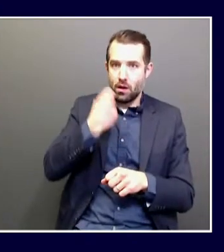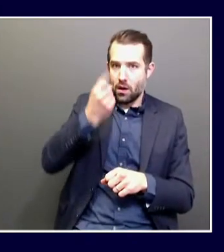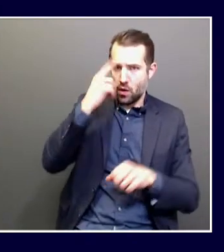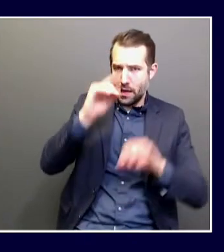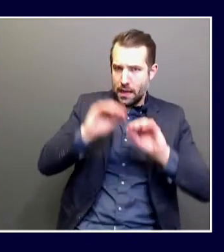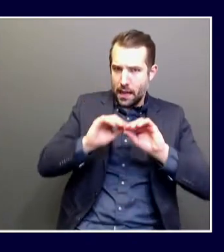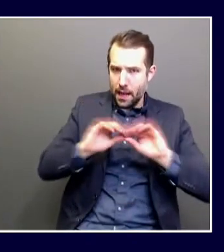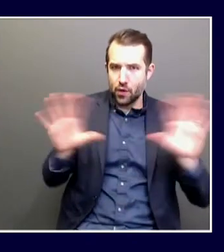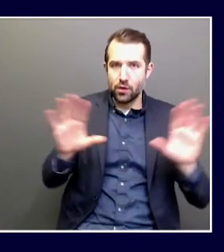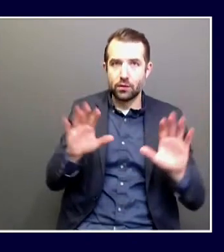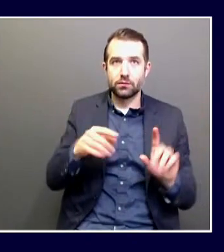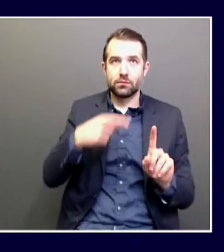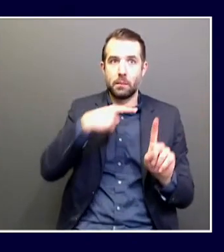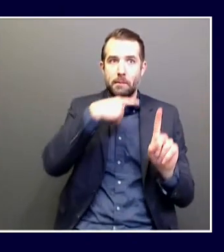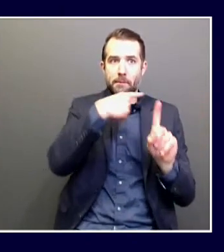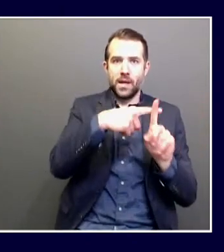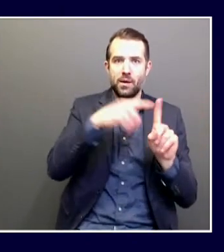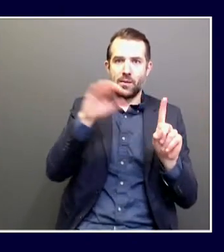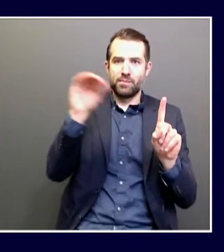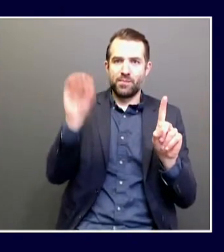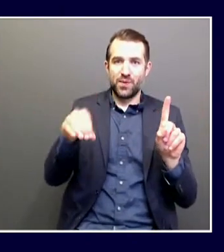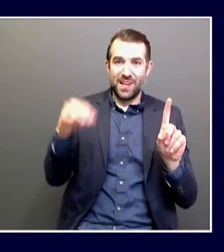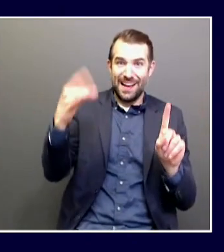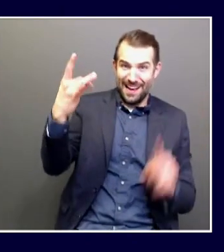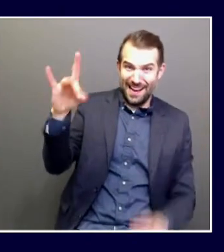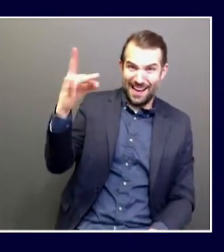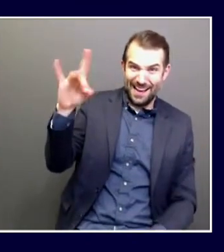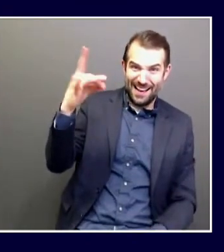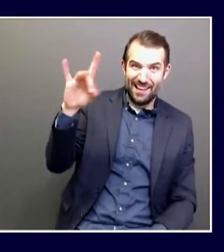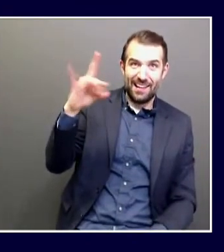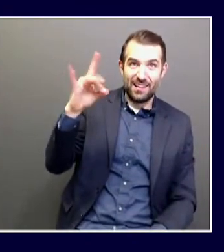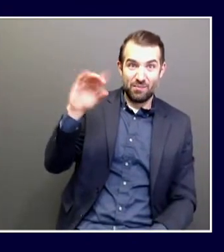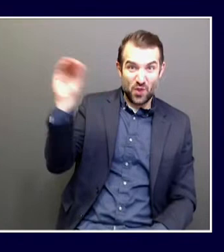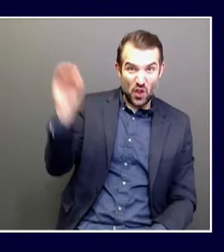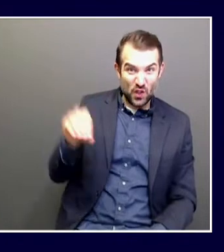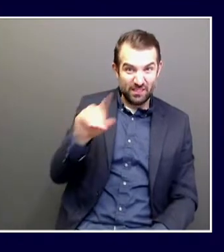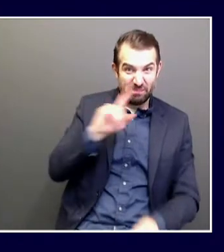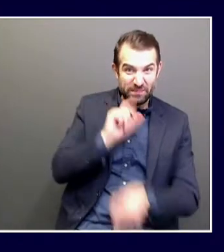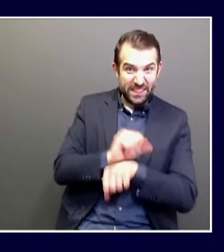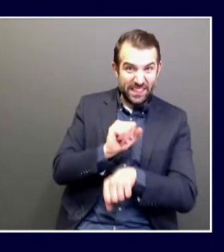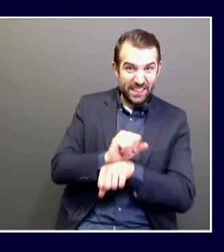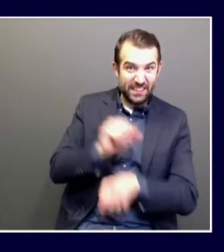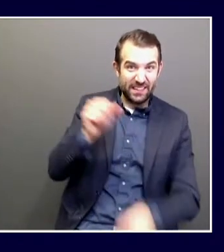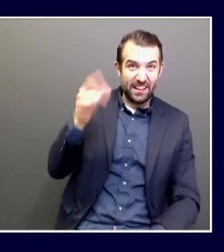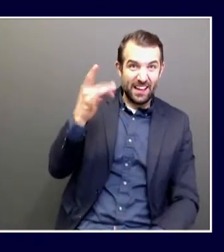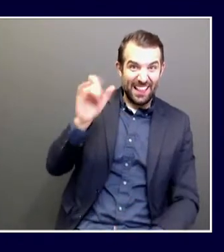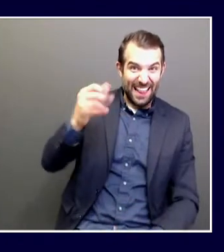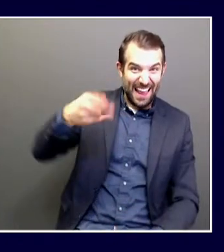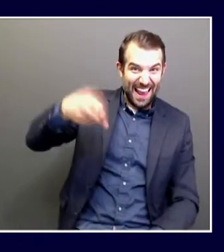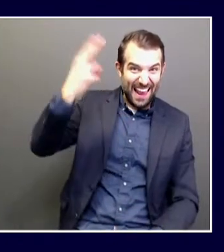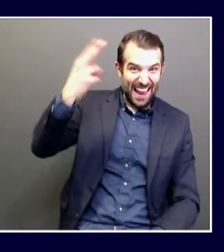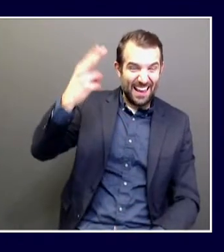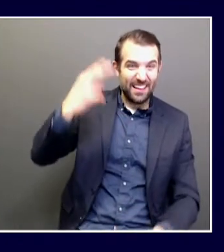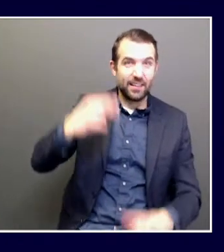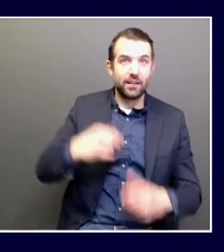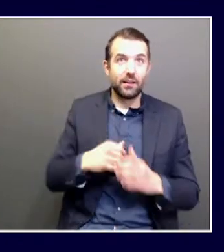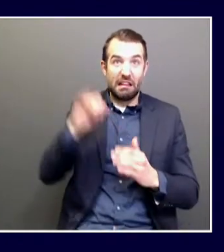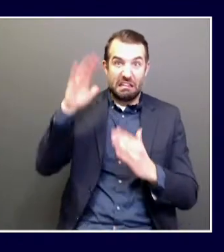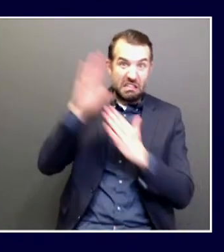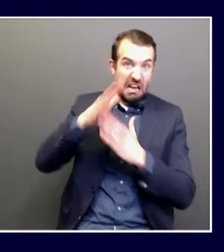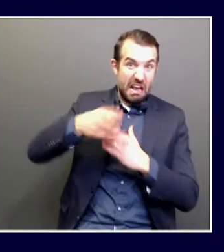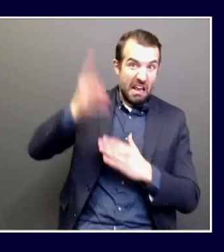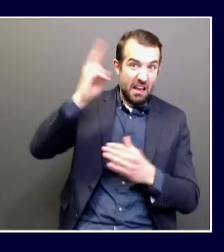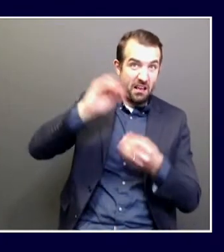positivity count. Did I hear that it was 18% and that is a high mark for the pandemic? That's correct,